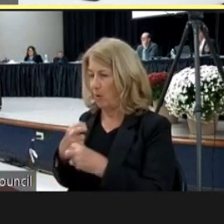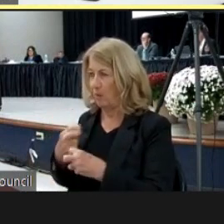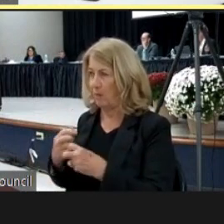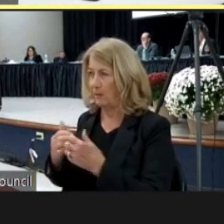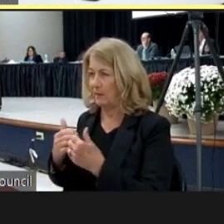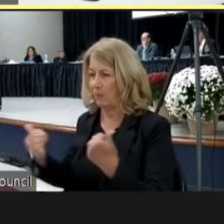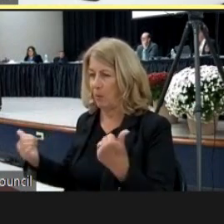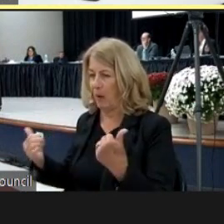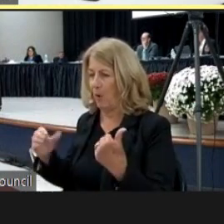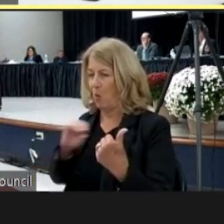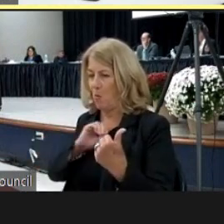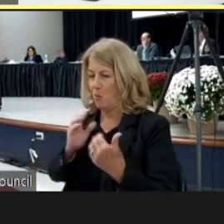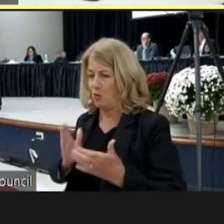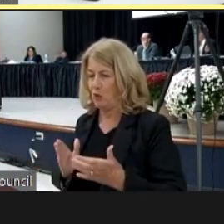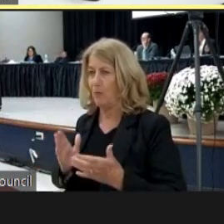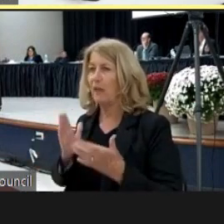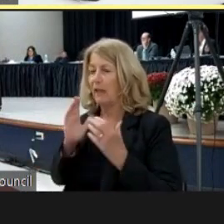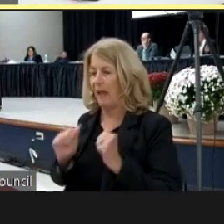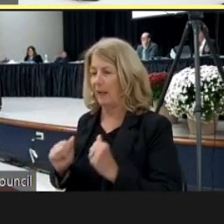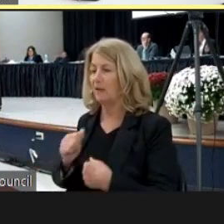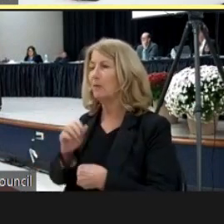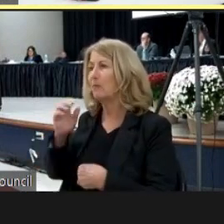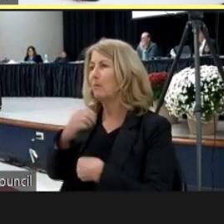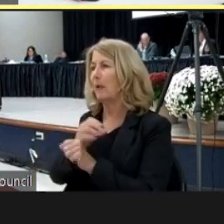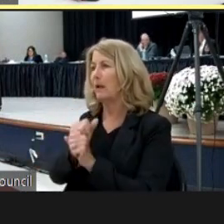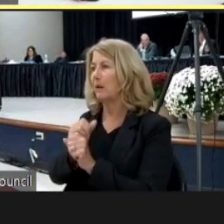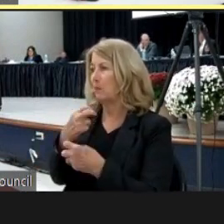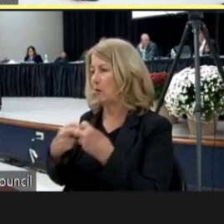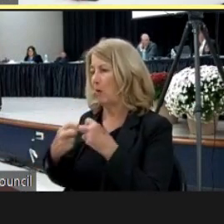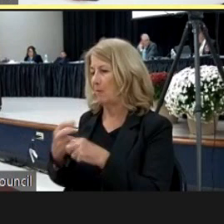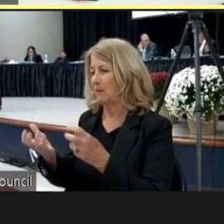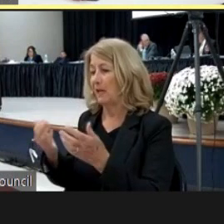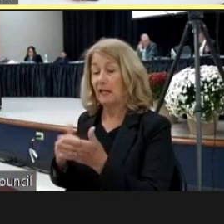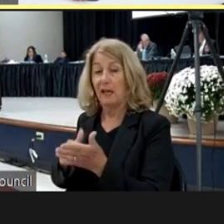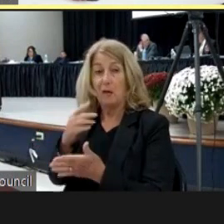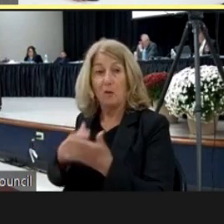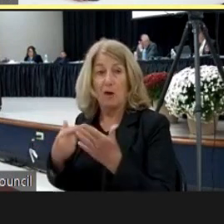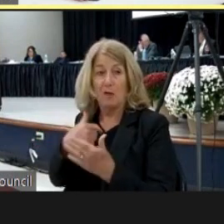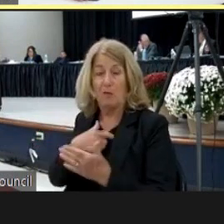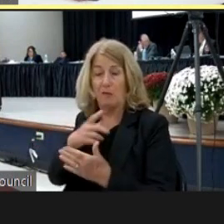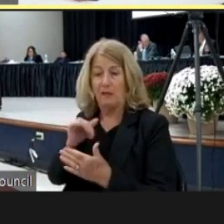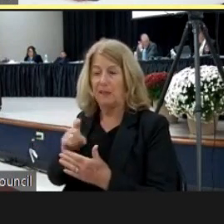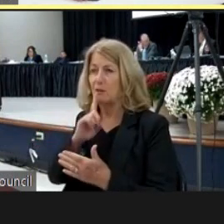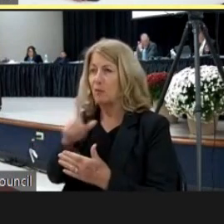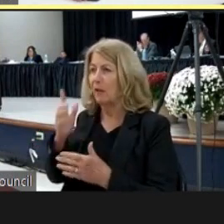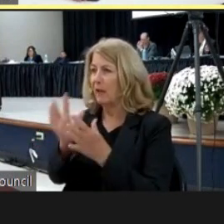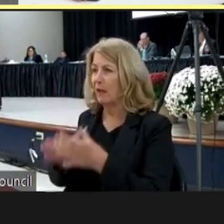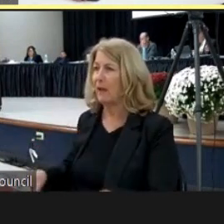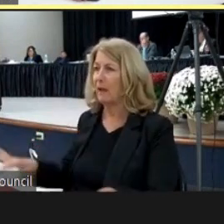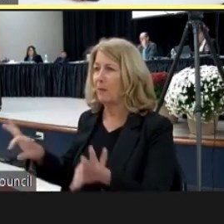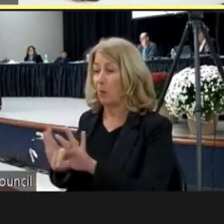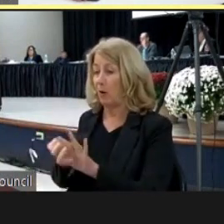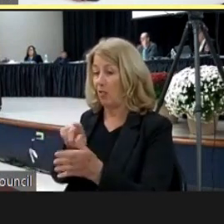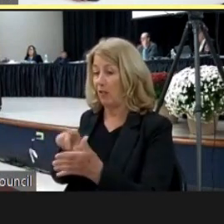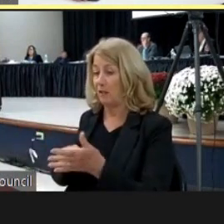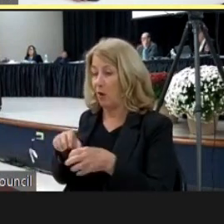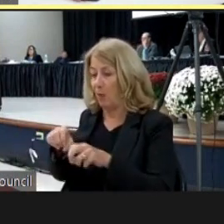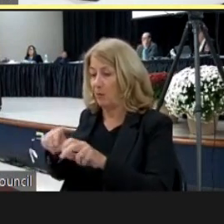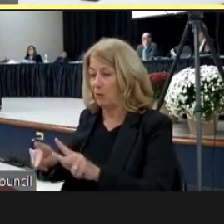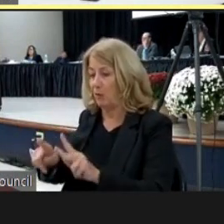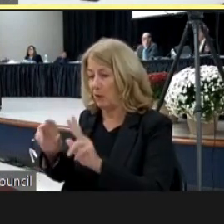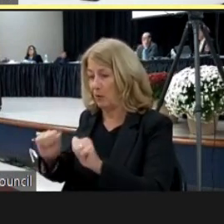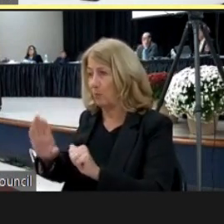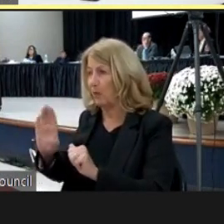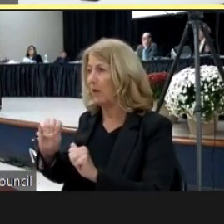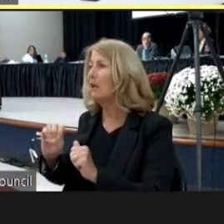could create problems. And what we did, again, it was real important that this opportunity could be afforded